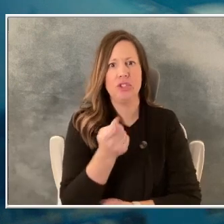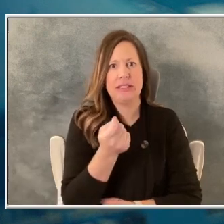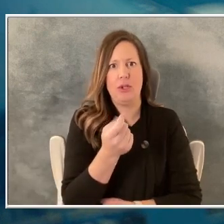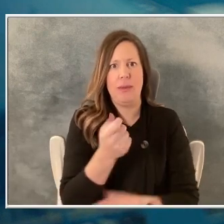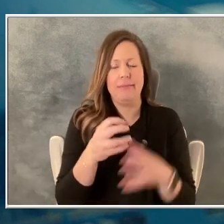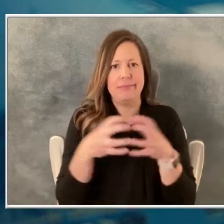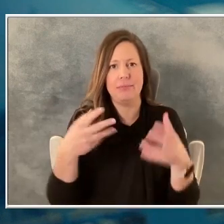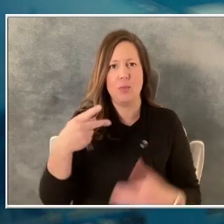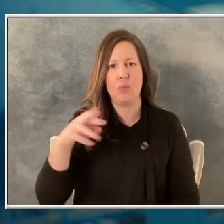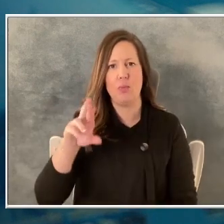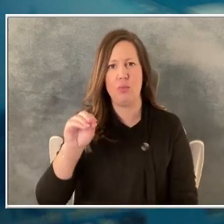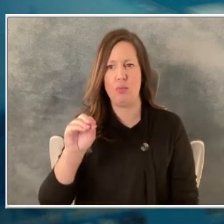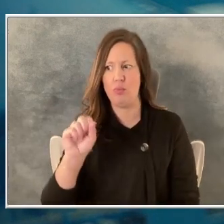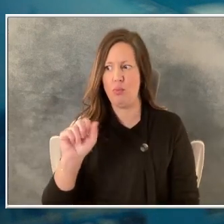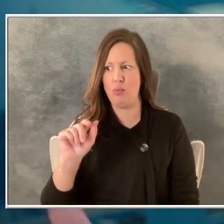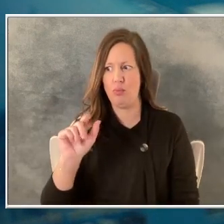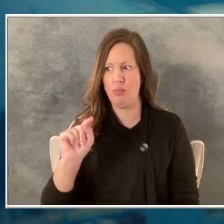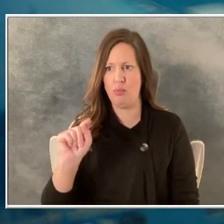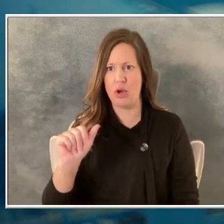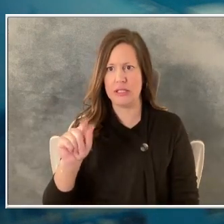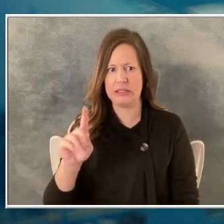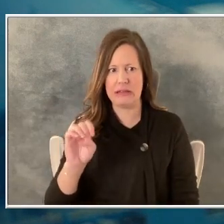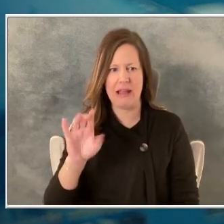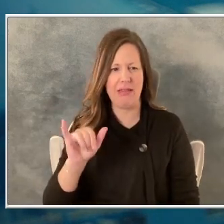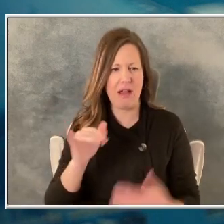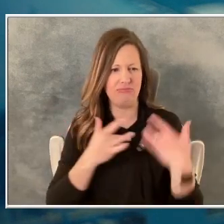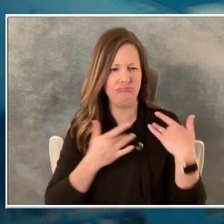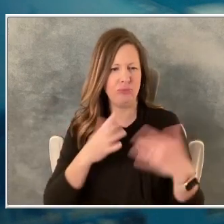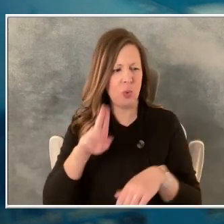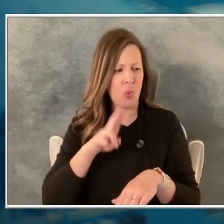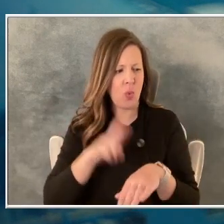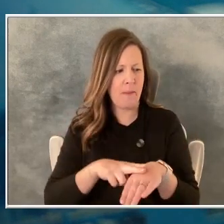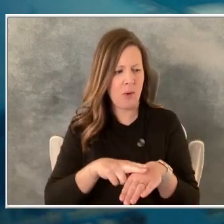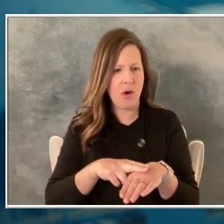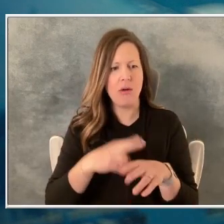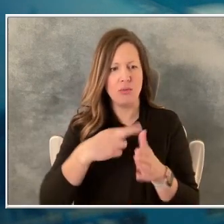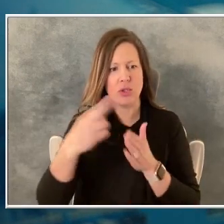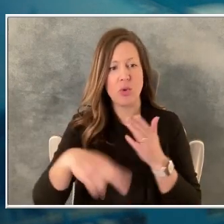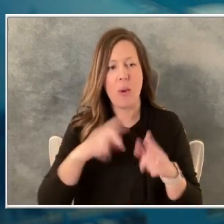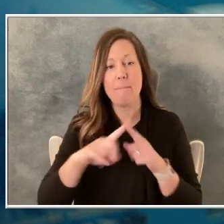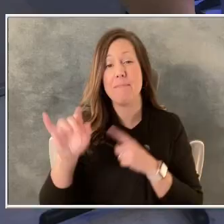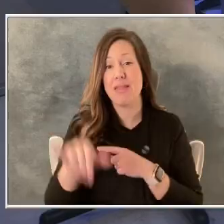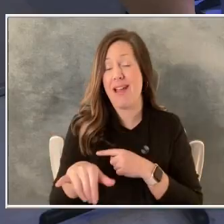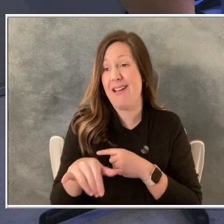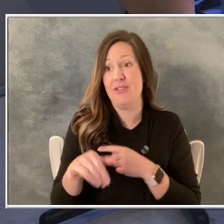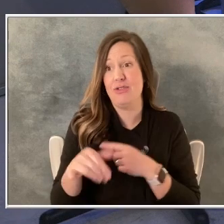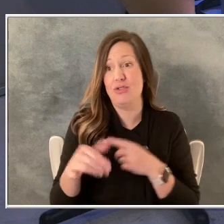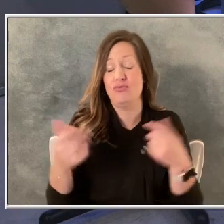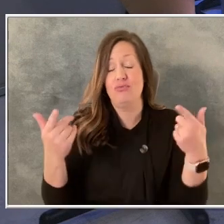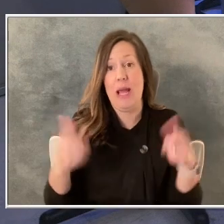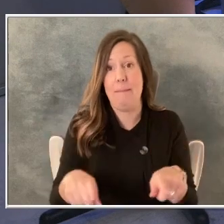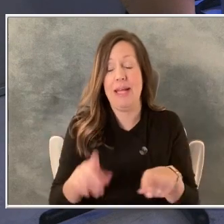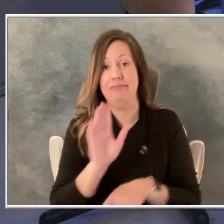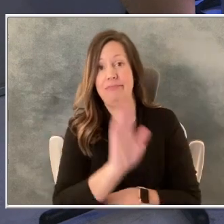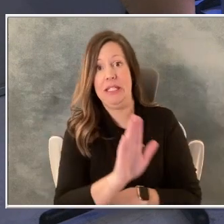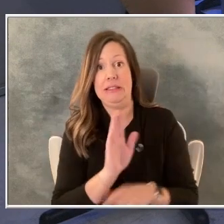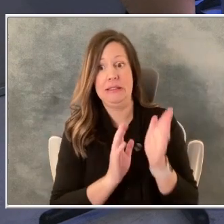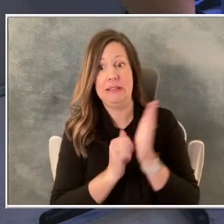normal finding. I think this really was sort of just a fortunate coincidence, actually. Right. So did you have any other signs or